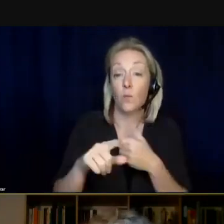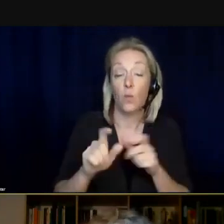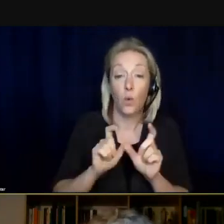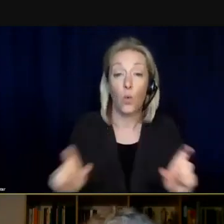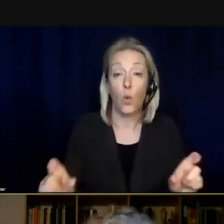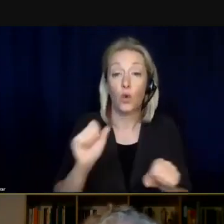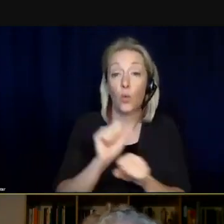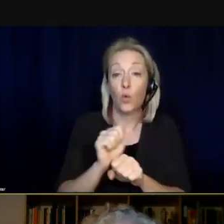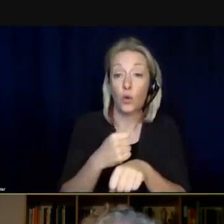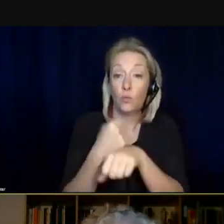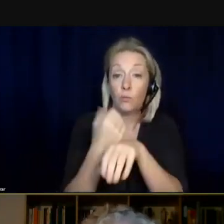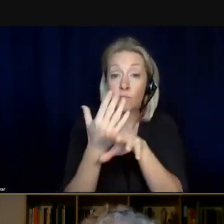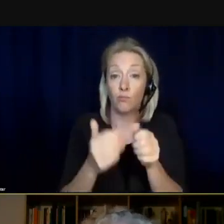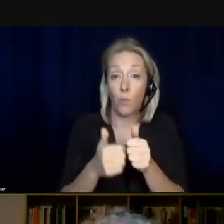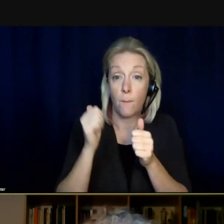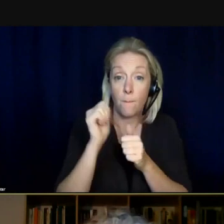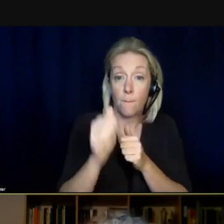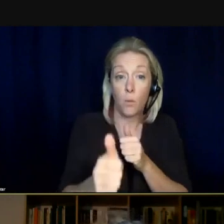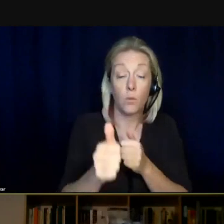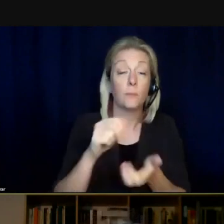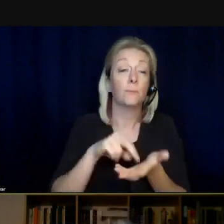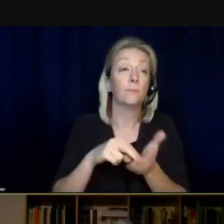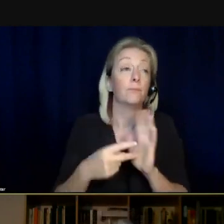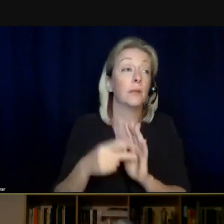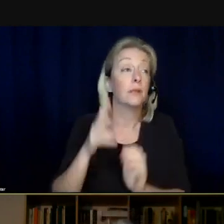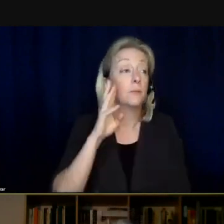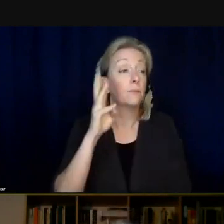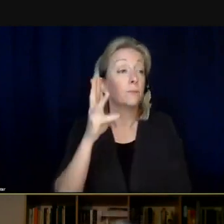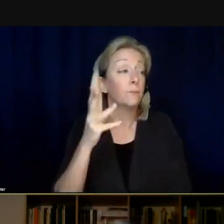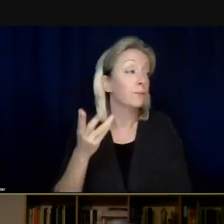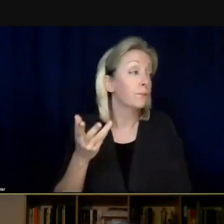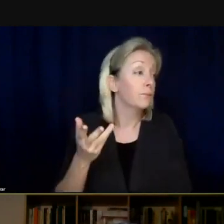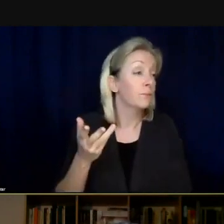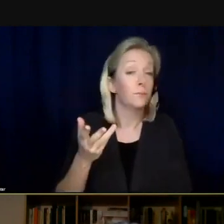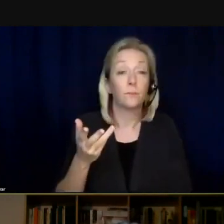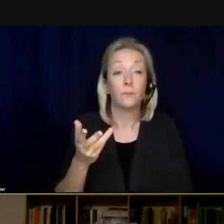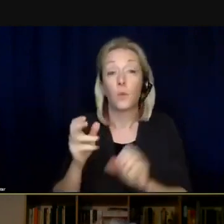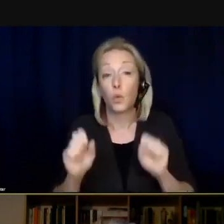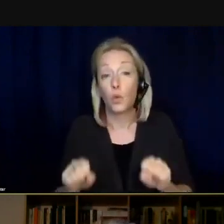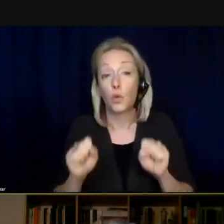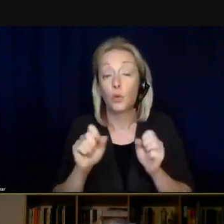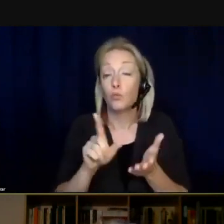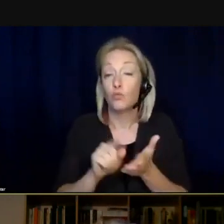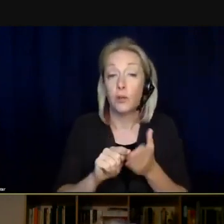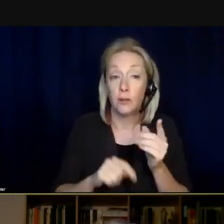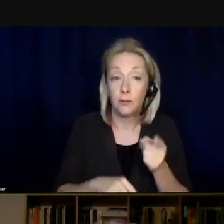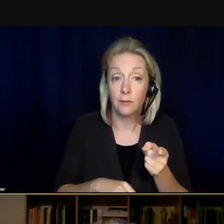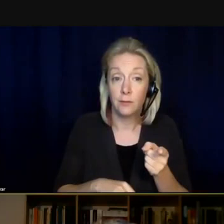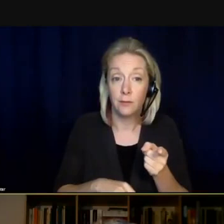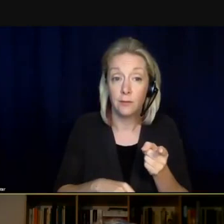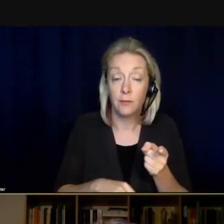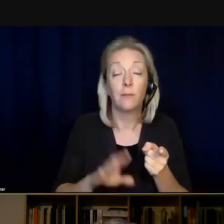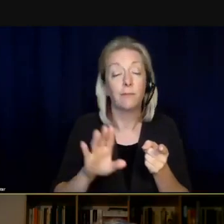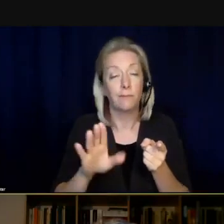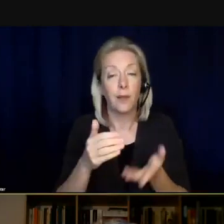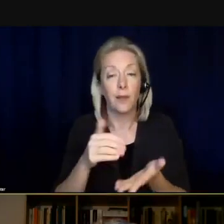working remotely. So if you want, what you can do is you can print. And